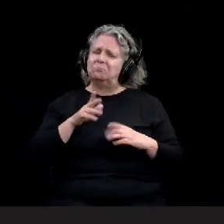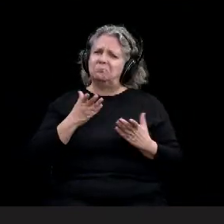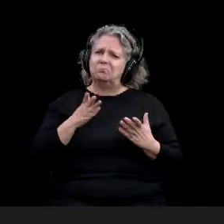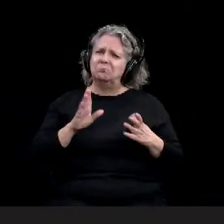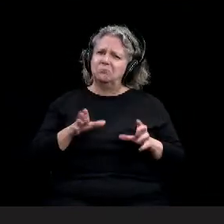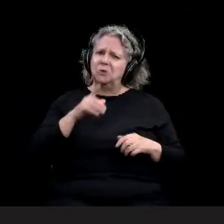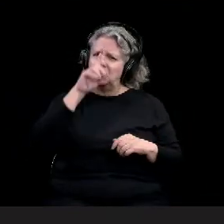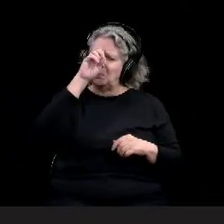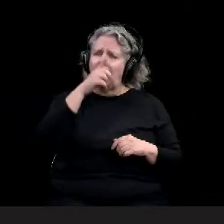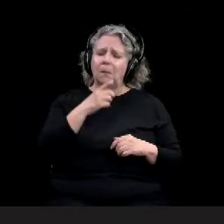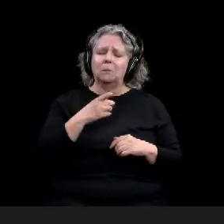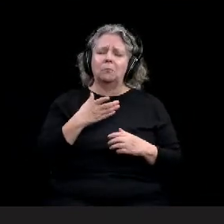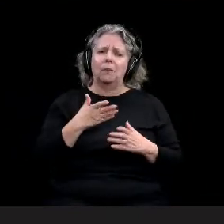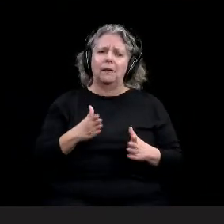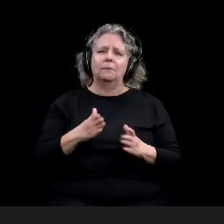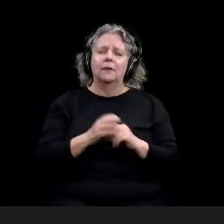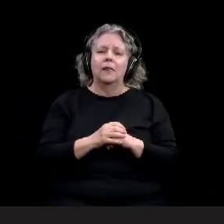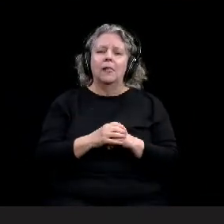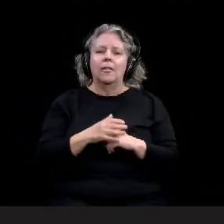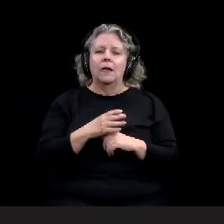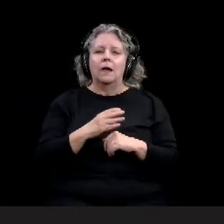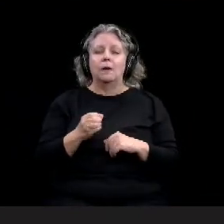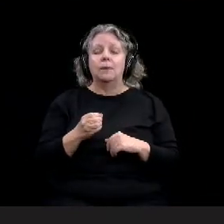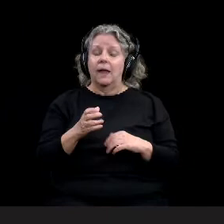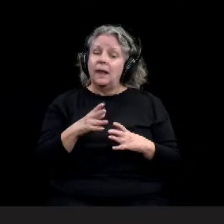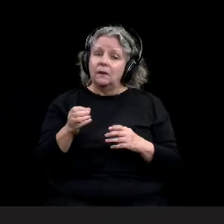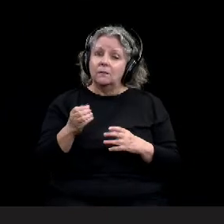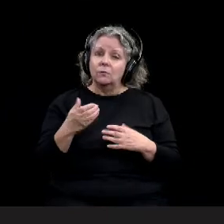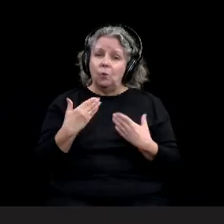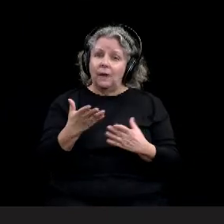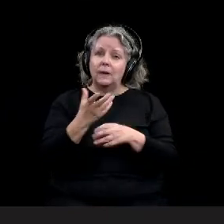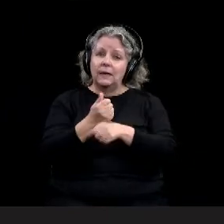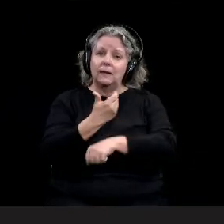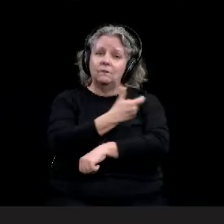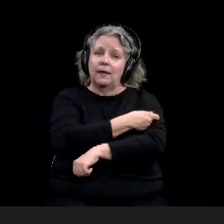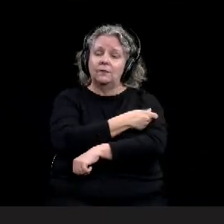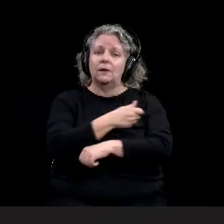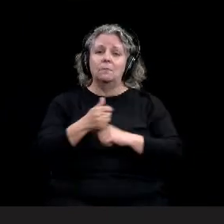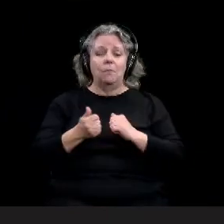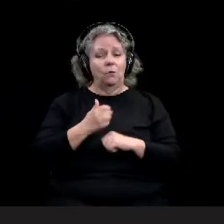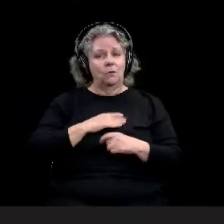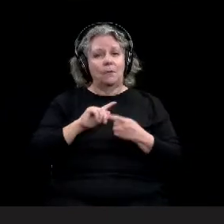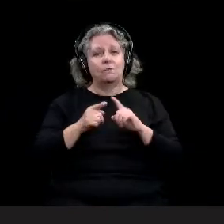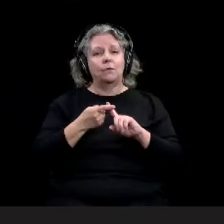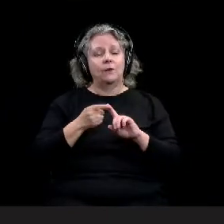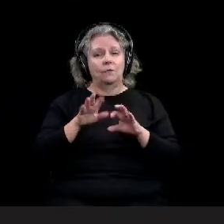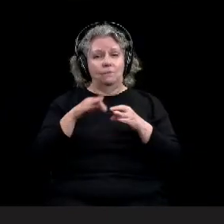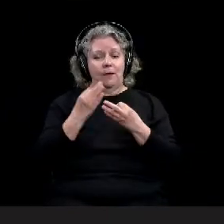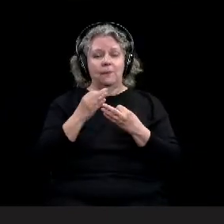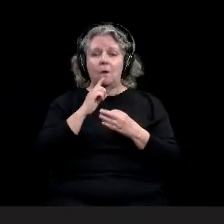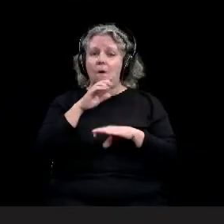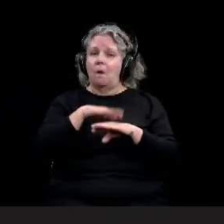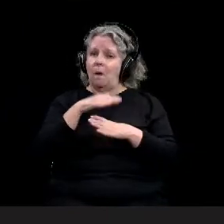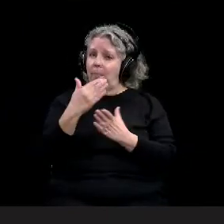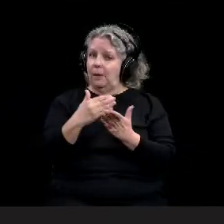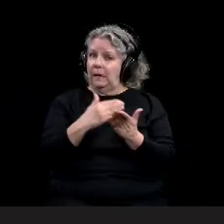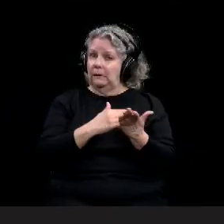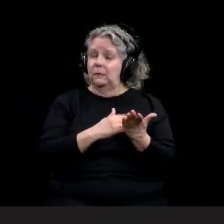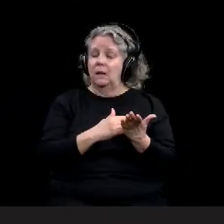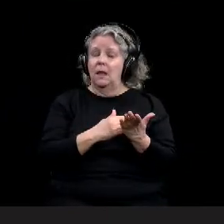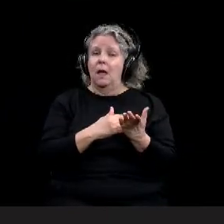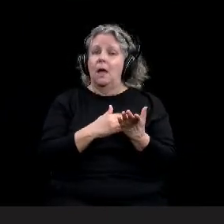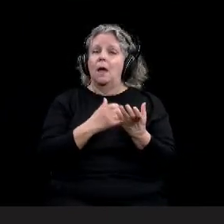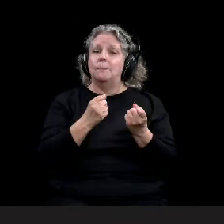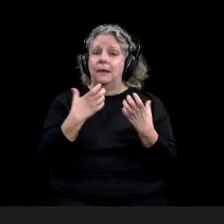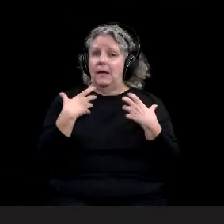and family are on list to be vaccinated. A lot of the healthcare workers that I know have been vaccinated with very few side effects